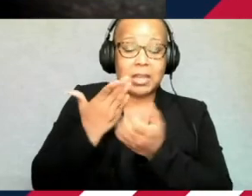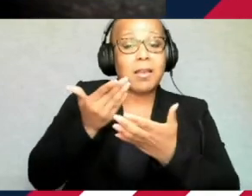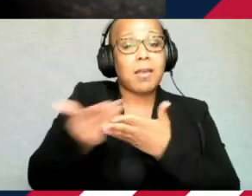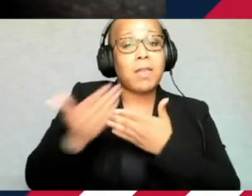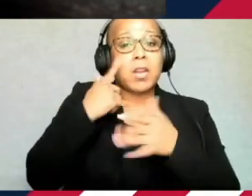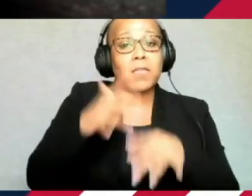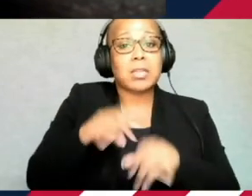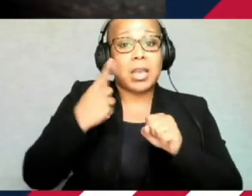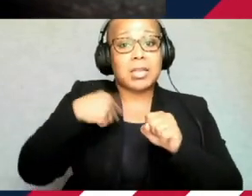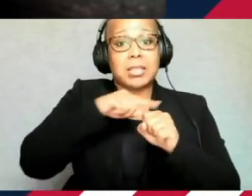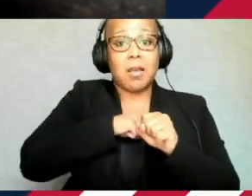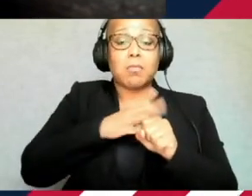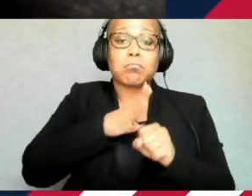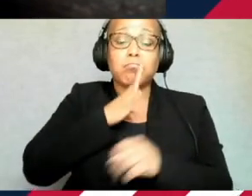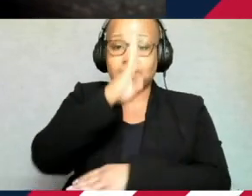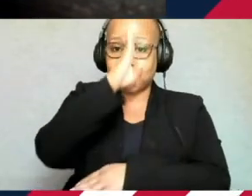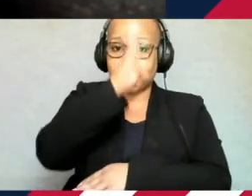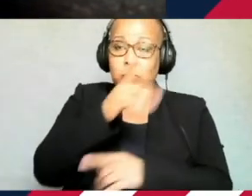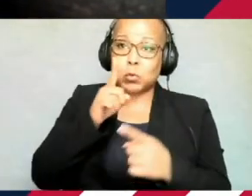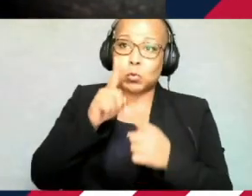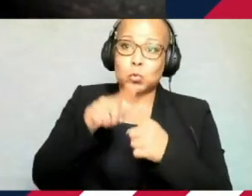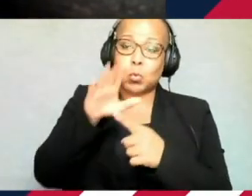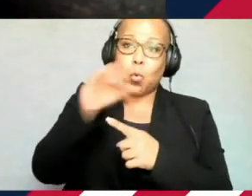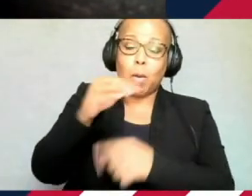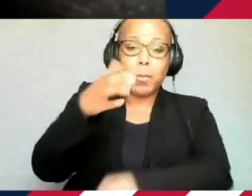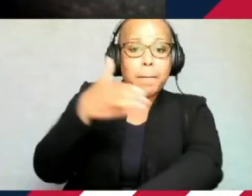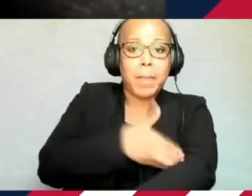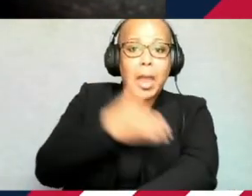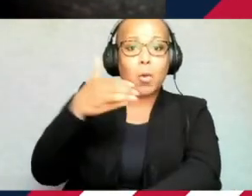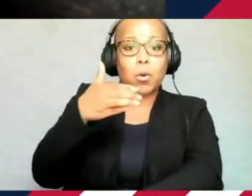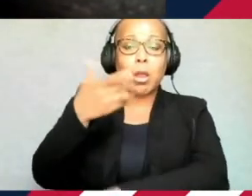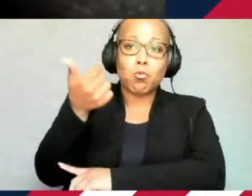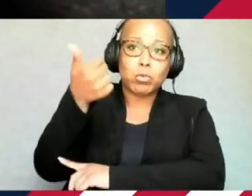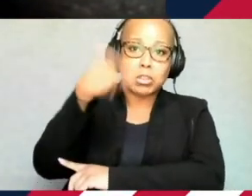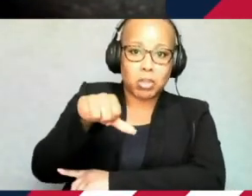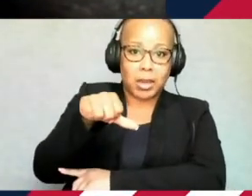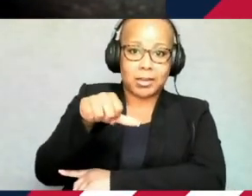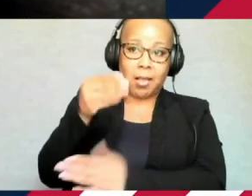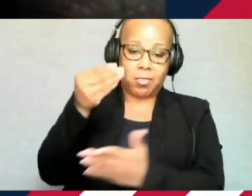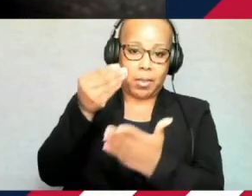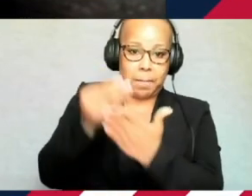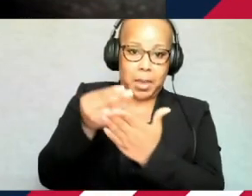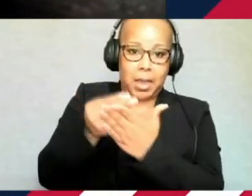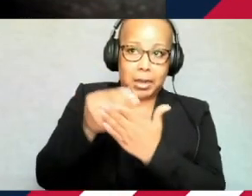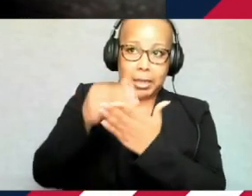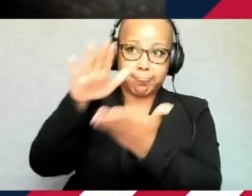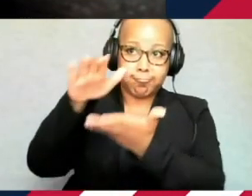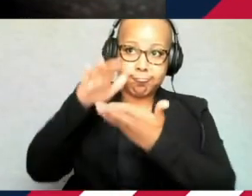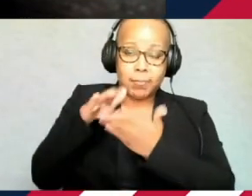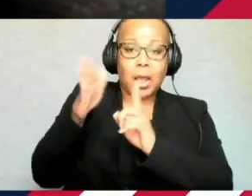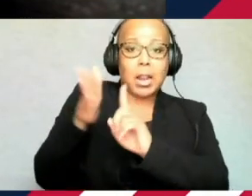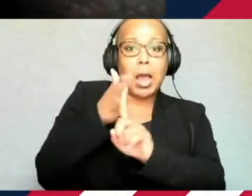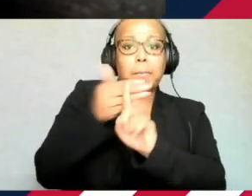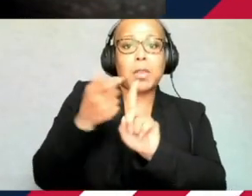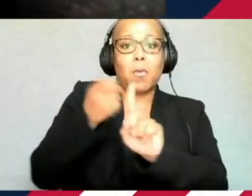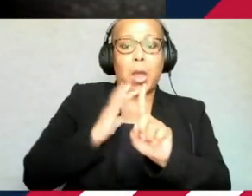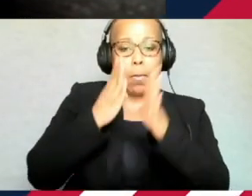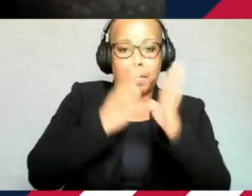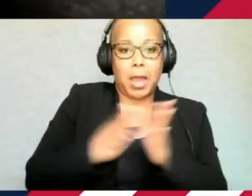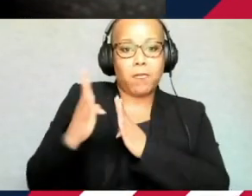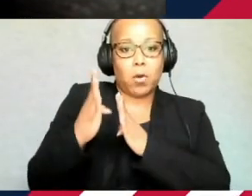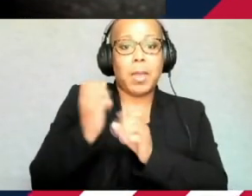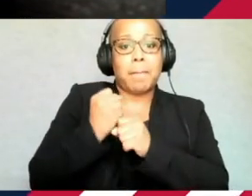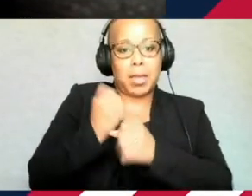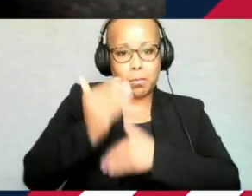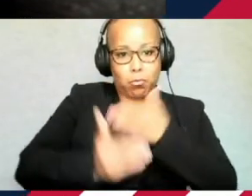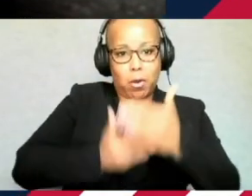us speaking truth to corporate power and rejecting the money and the lobbyists from our platform and rulemaking process. And